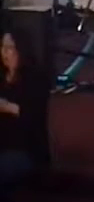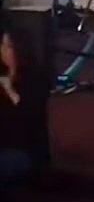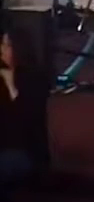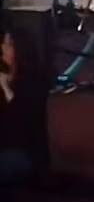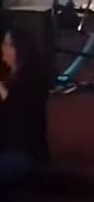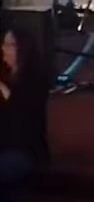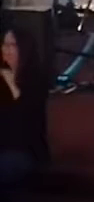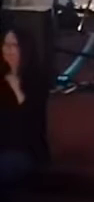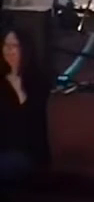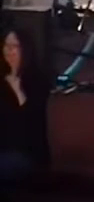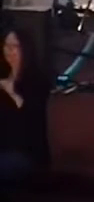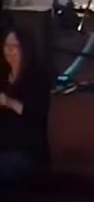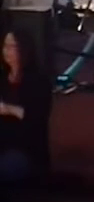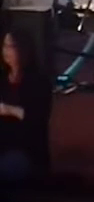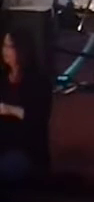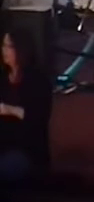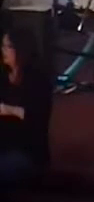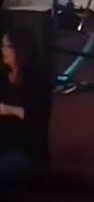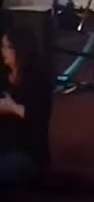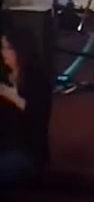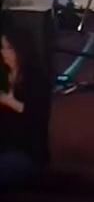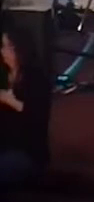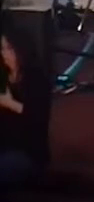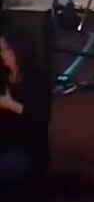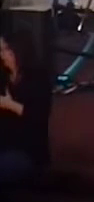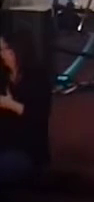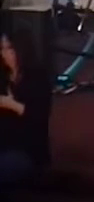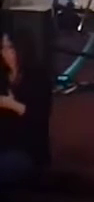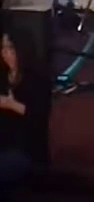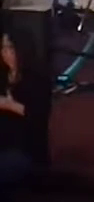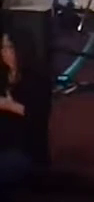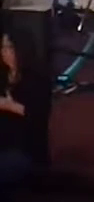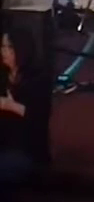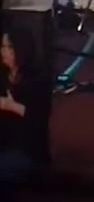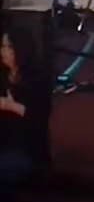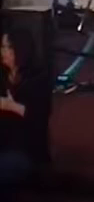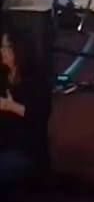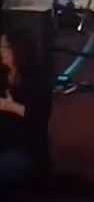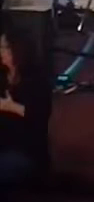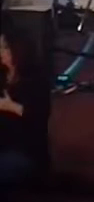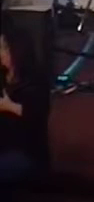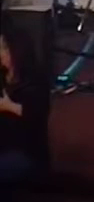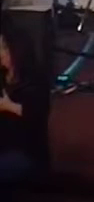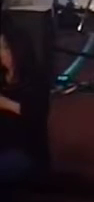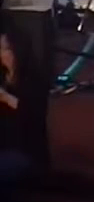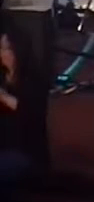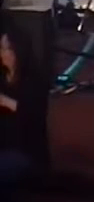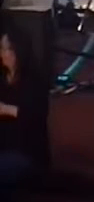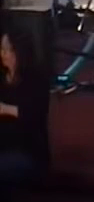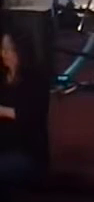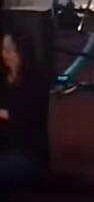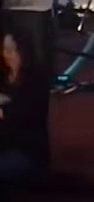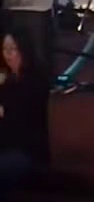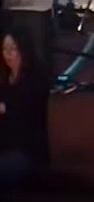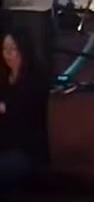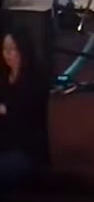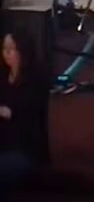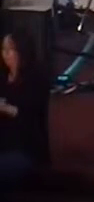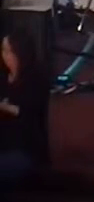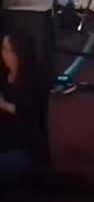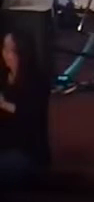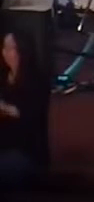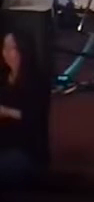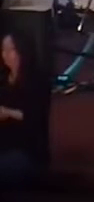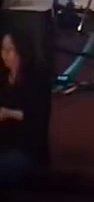And Toby could probably attest to this, that Toby Graff, he is in the ministry for a good long while. He's a minister here at Severn Christian Church. That